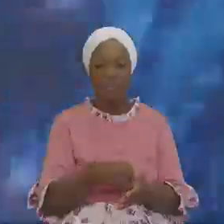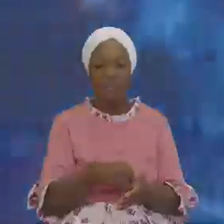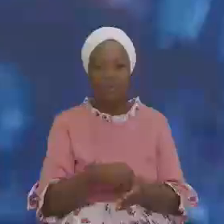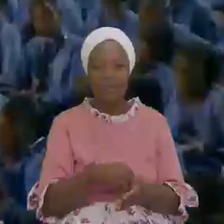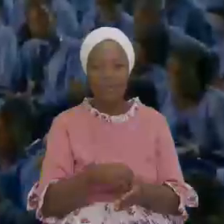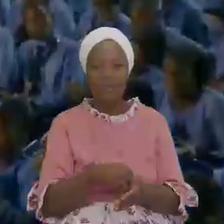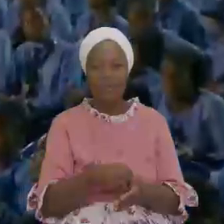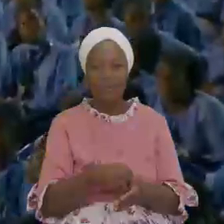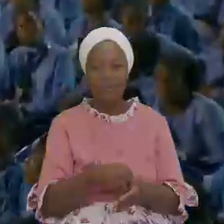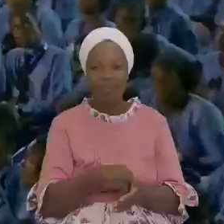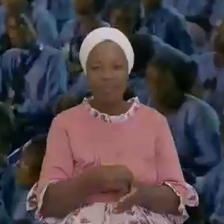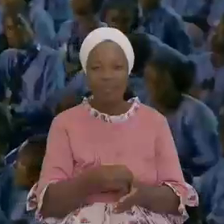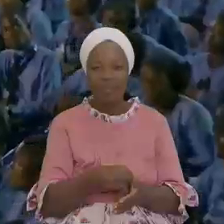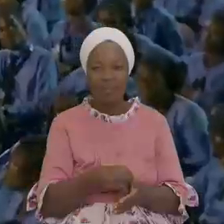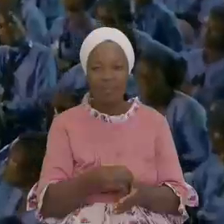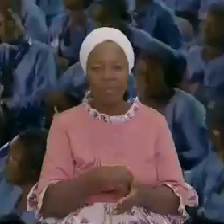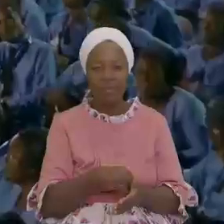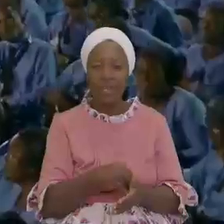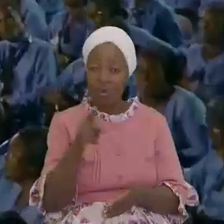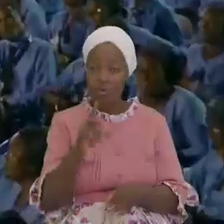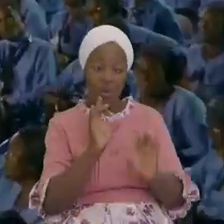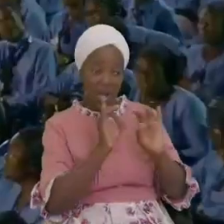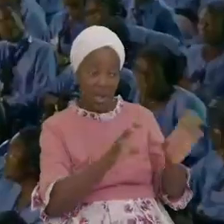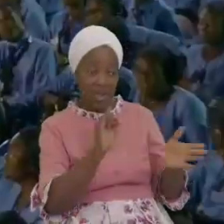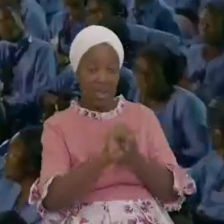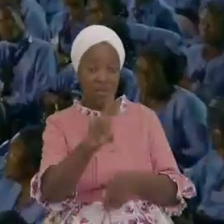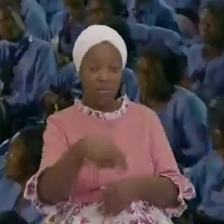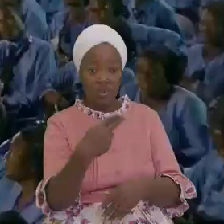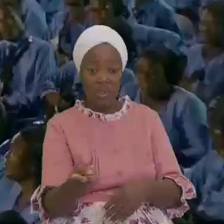You hate that useless life of the past,